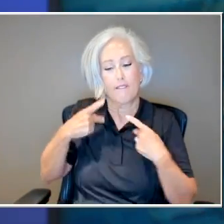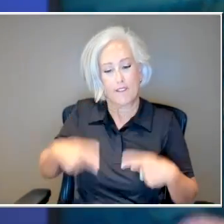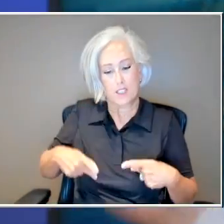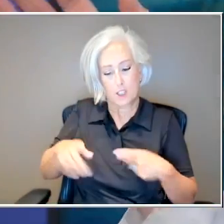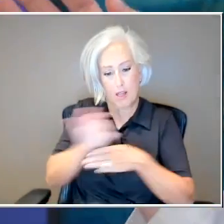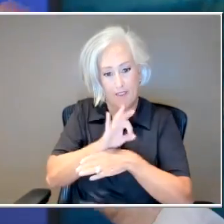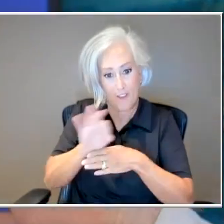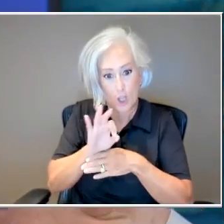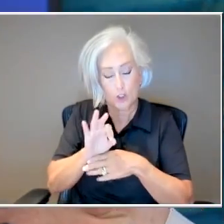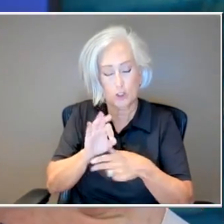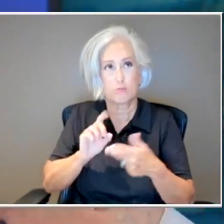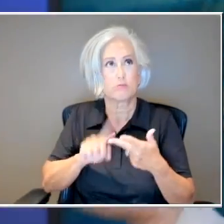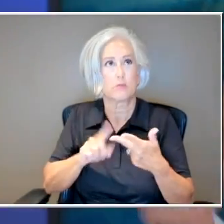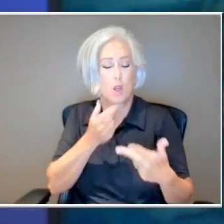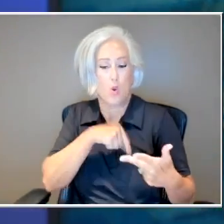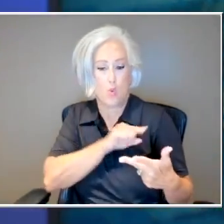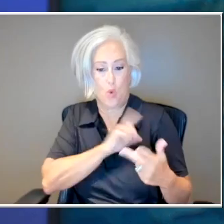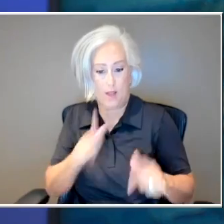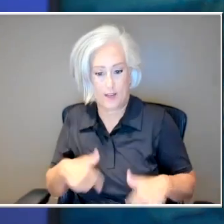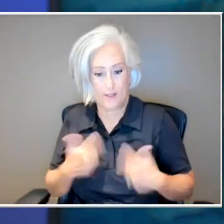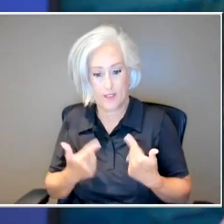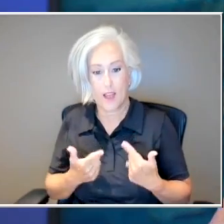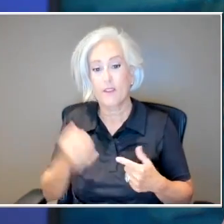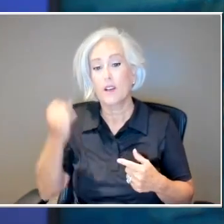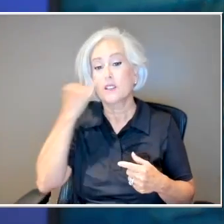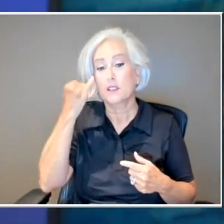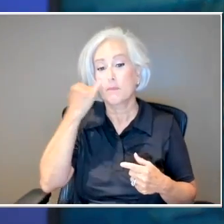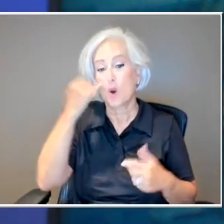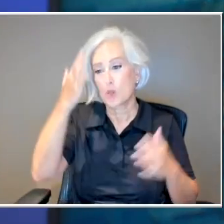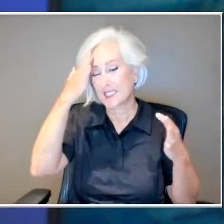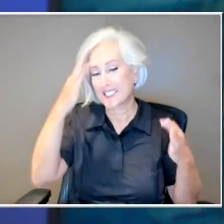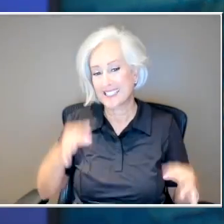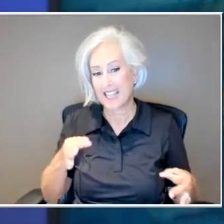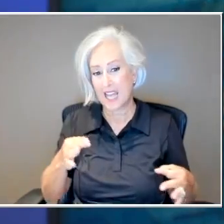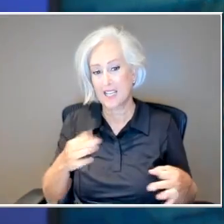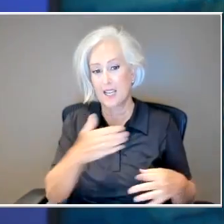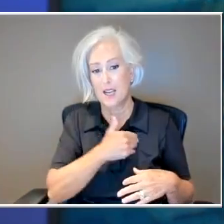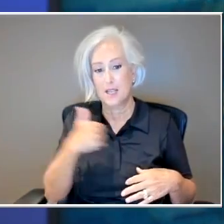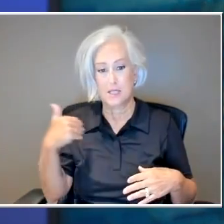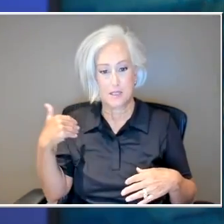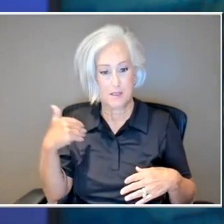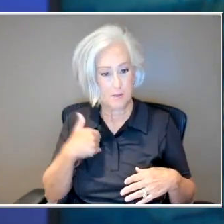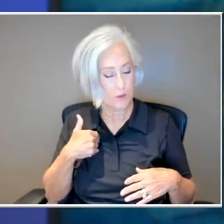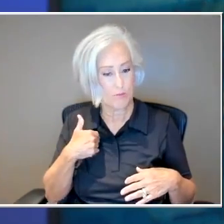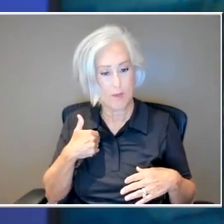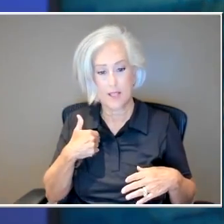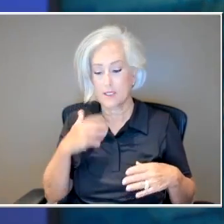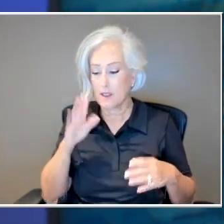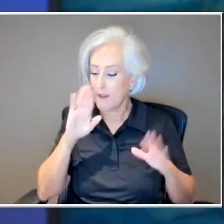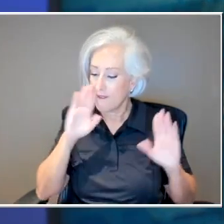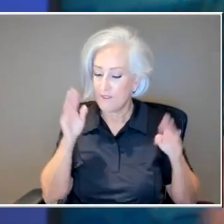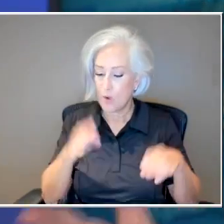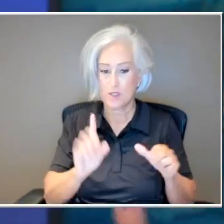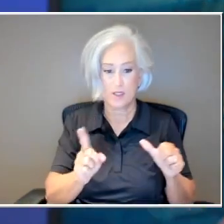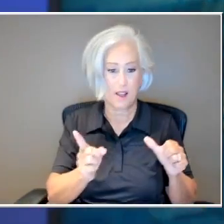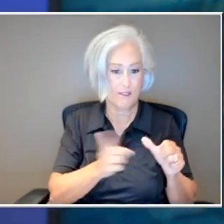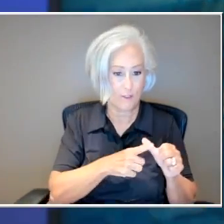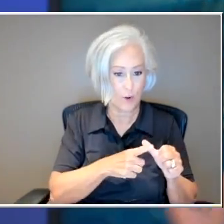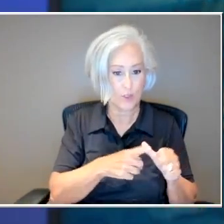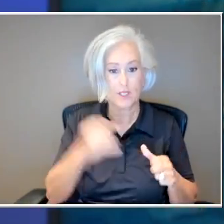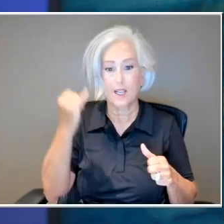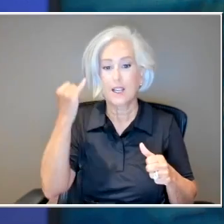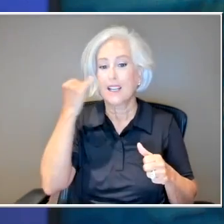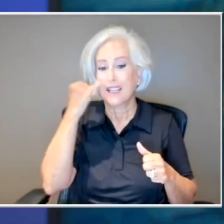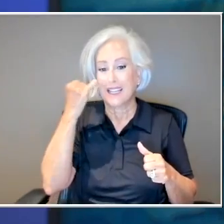example, if we chose to treat the breast first, well, would that mass have gotten so big that you wouldn't be able to eat, drink, move around,